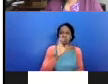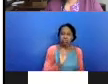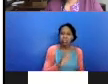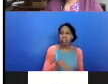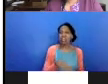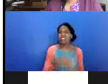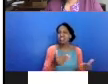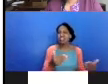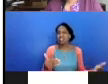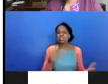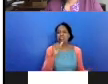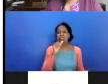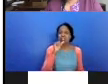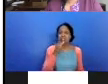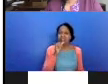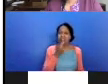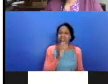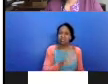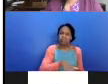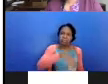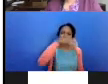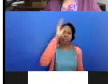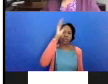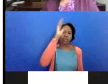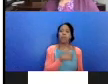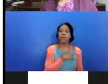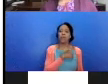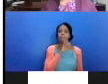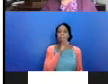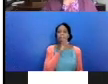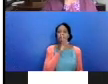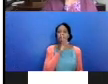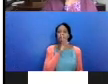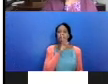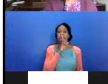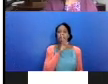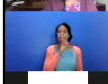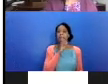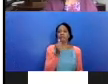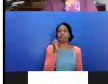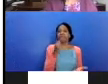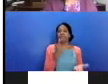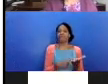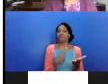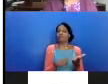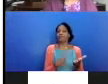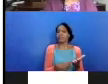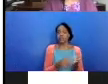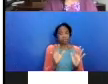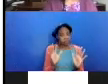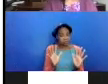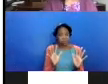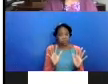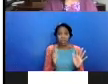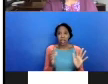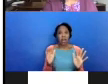or victims just to hold them responsible and accountable. And so we would just tell them, and we're not here to talk about, how you've been harmed